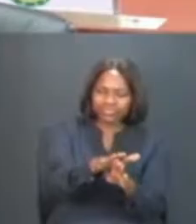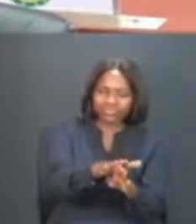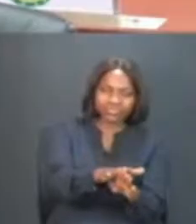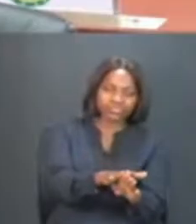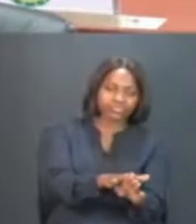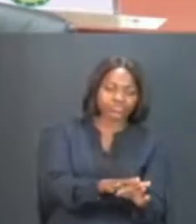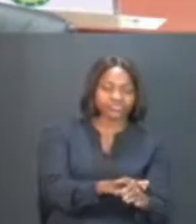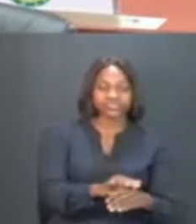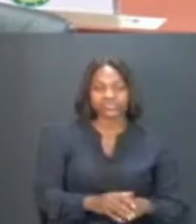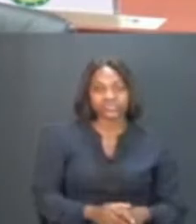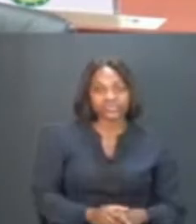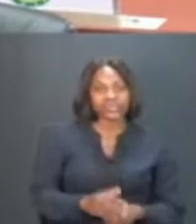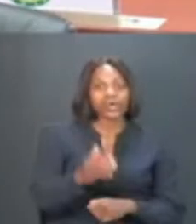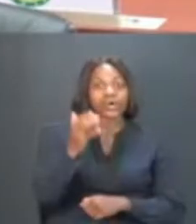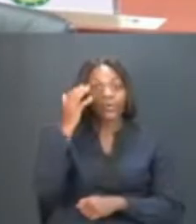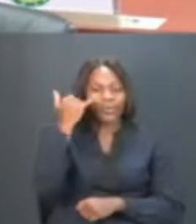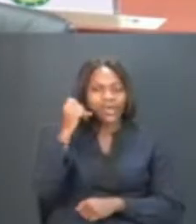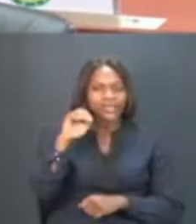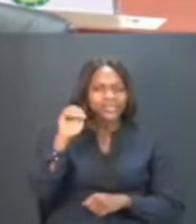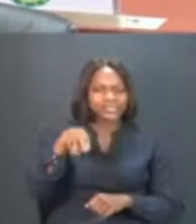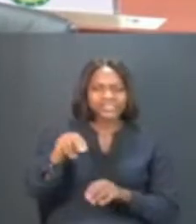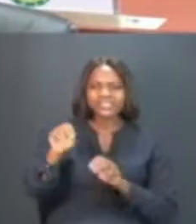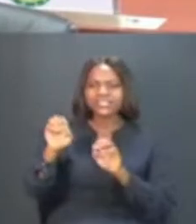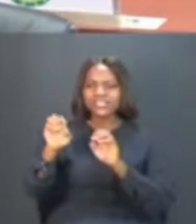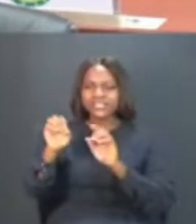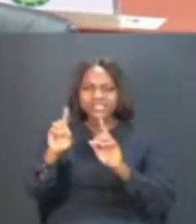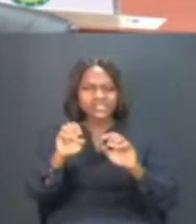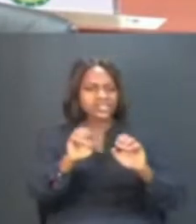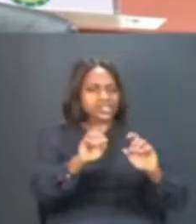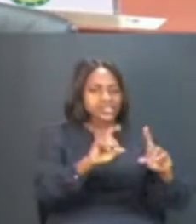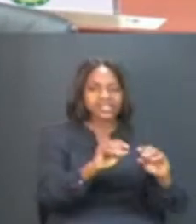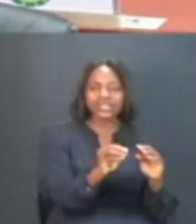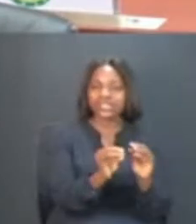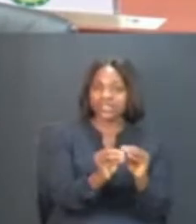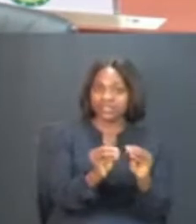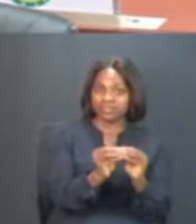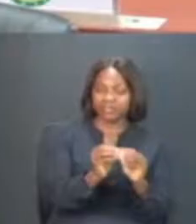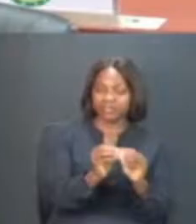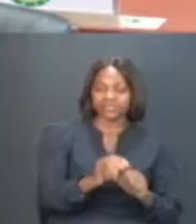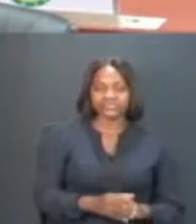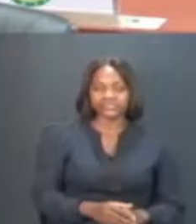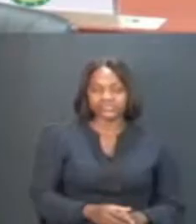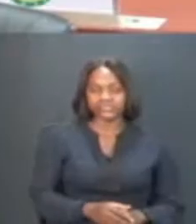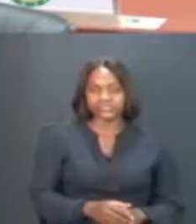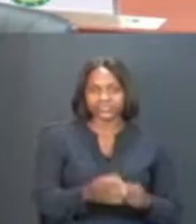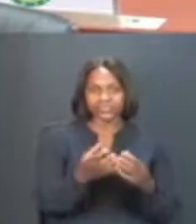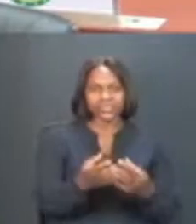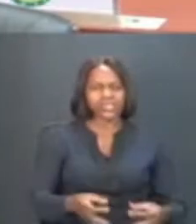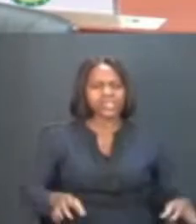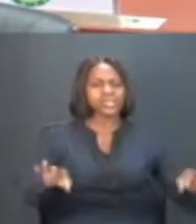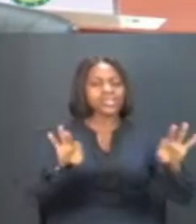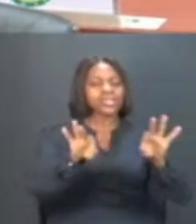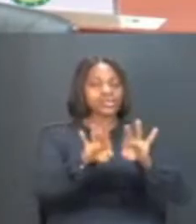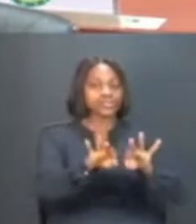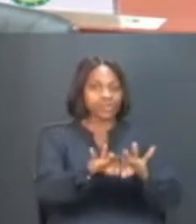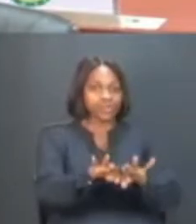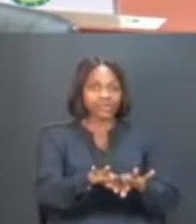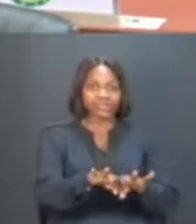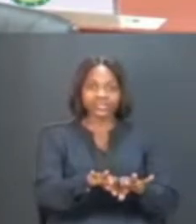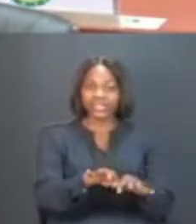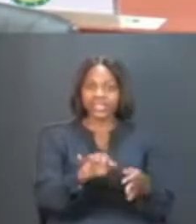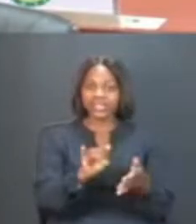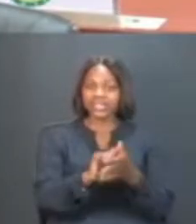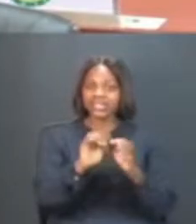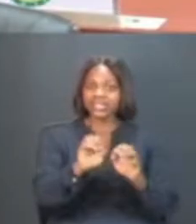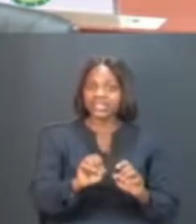of education. It is very important that education is given not only in